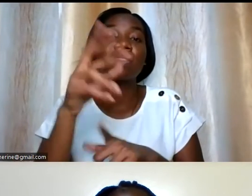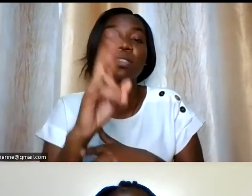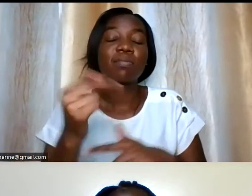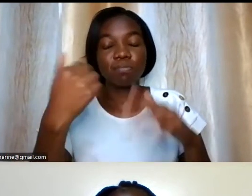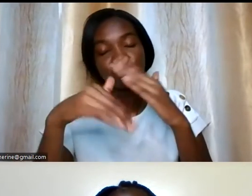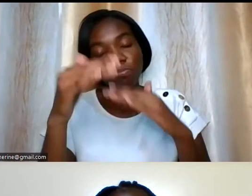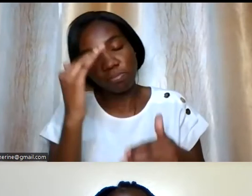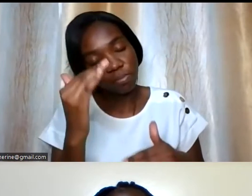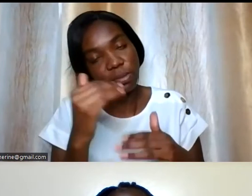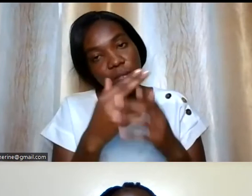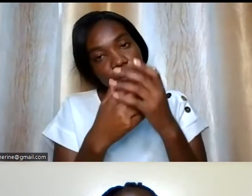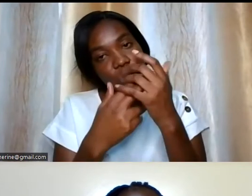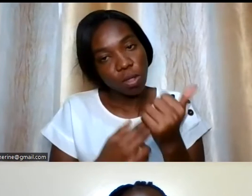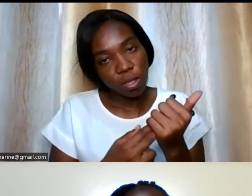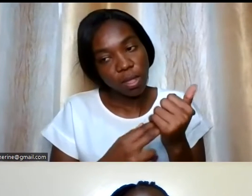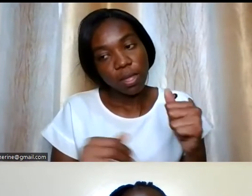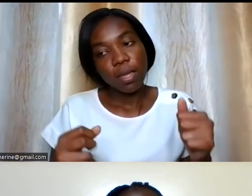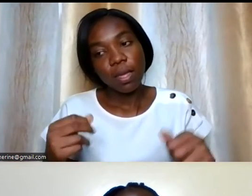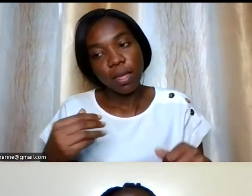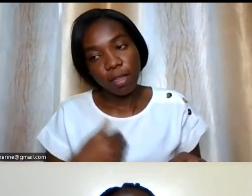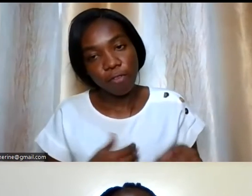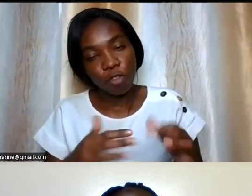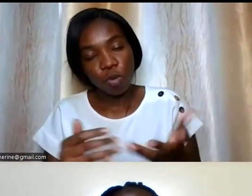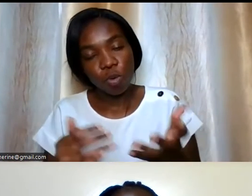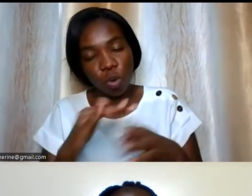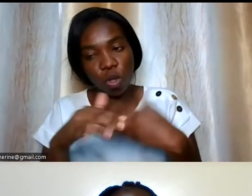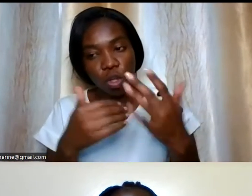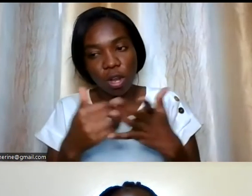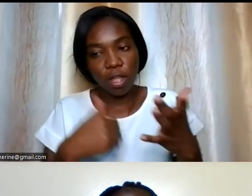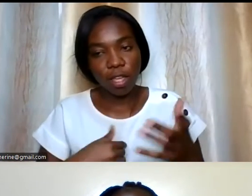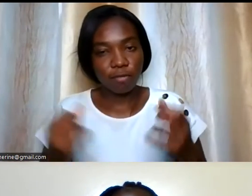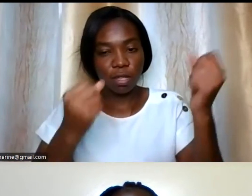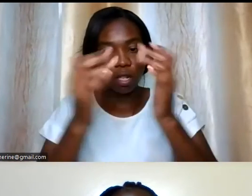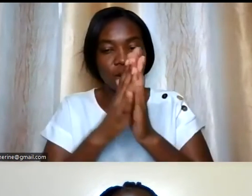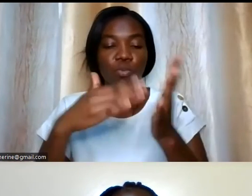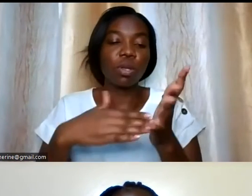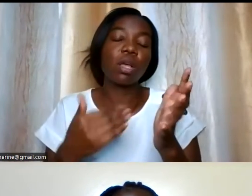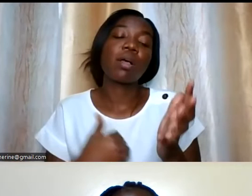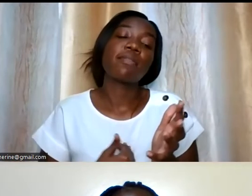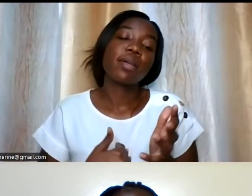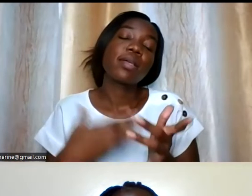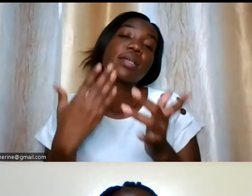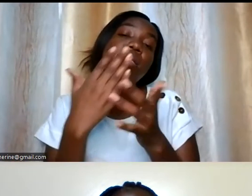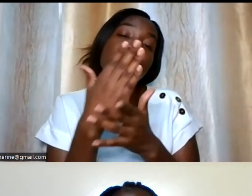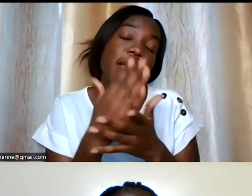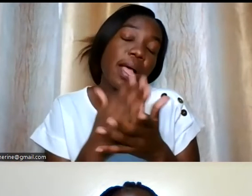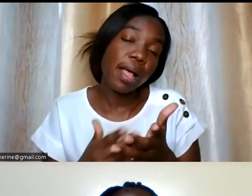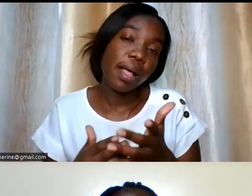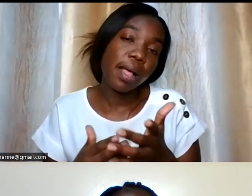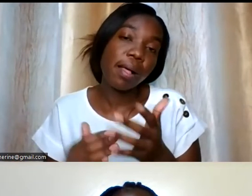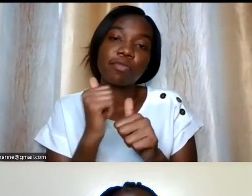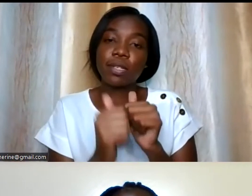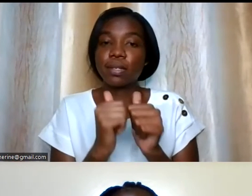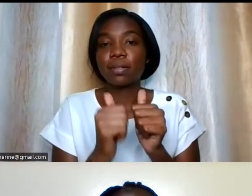both have, or we all have strengths and weaknesses, some of which